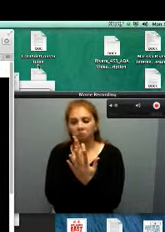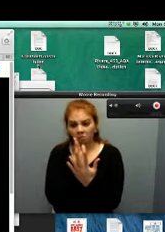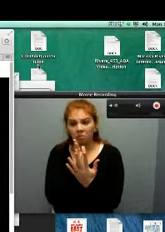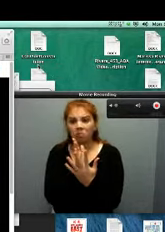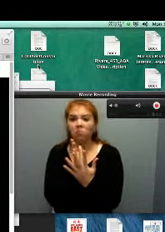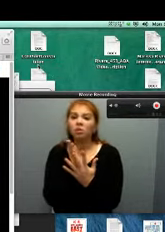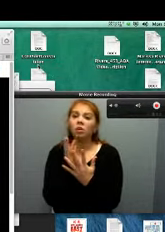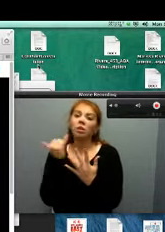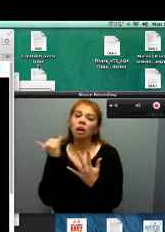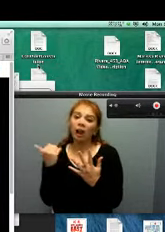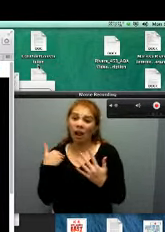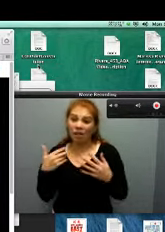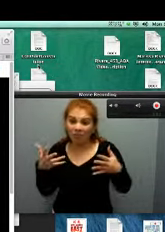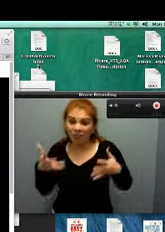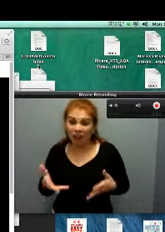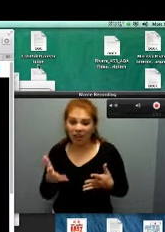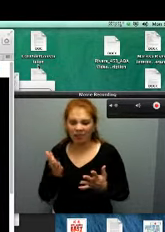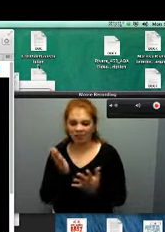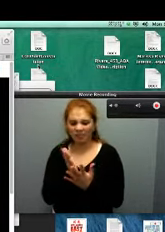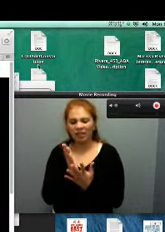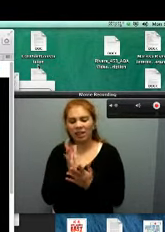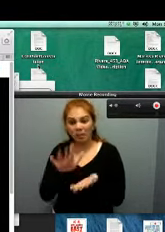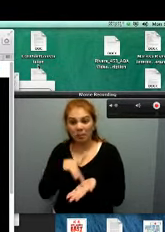So then what we have left is the middle.